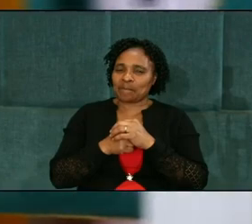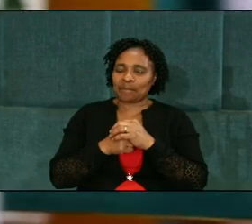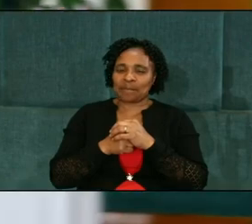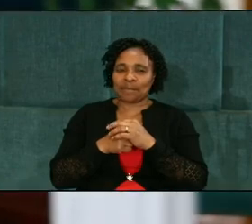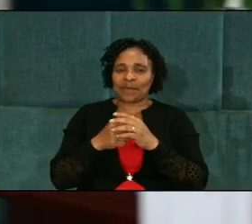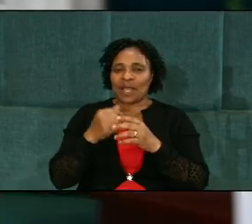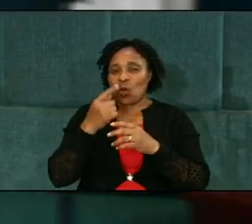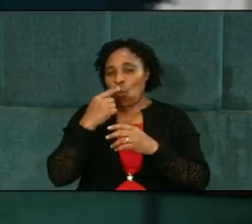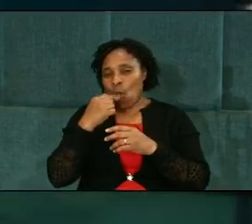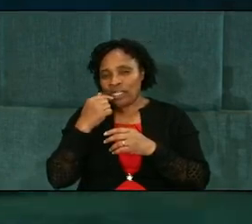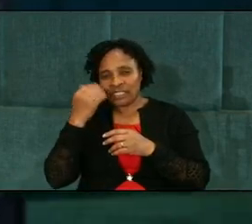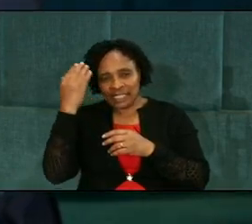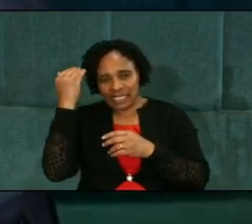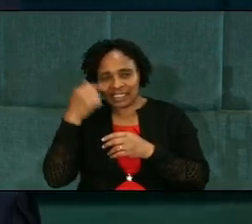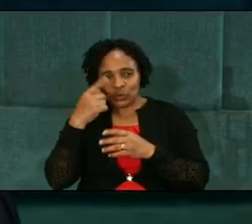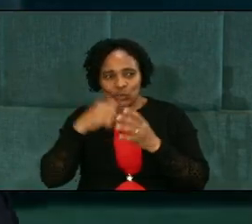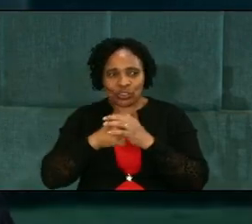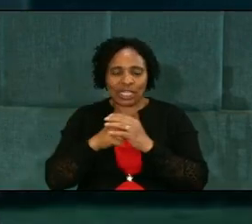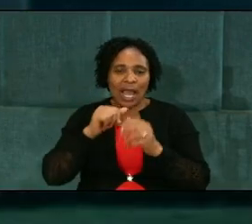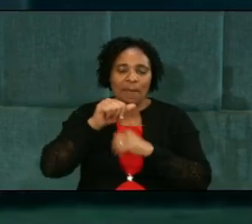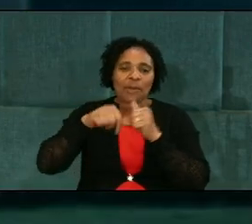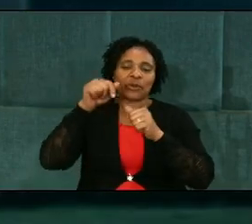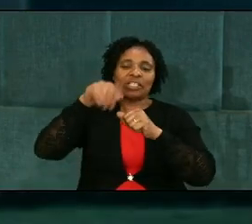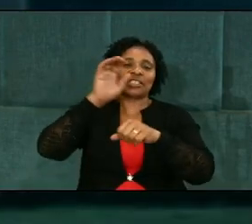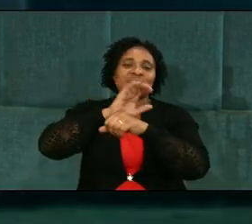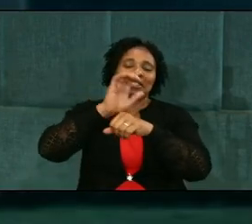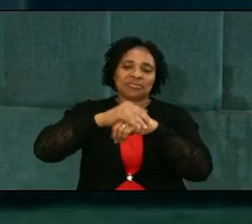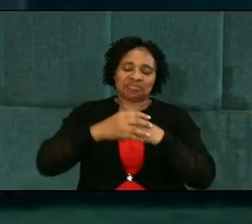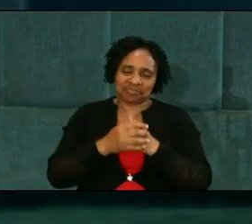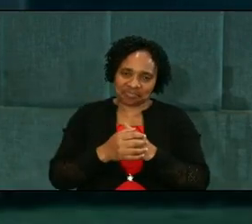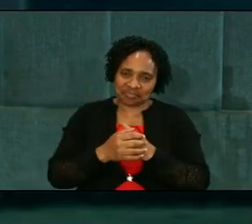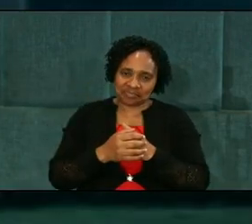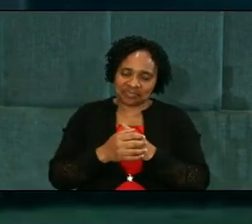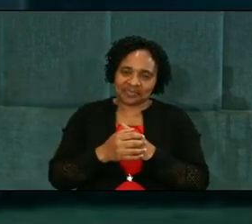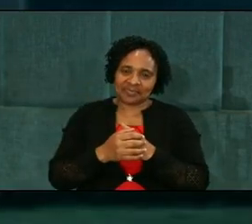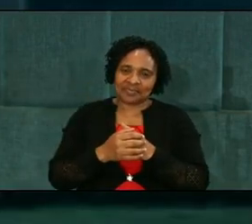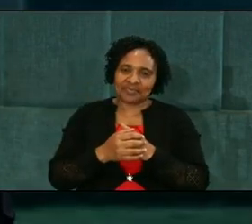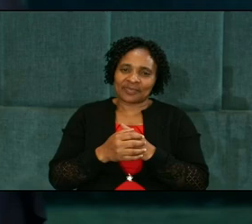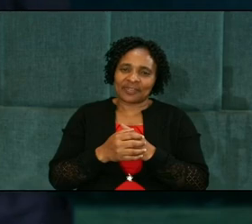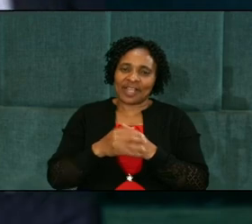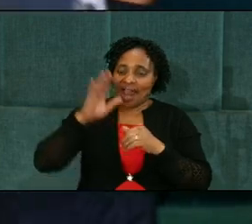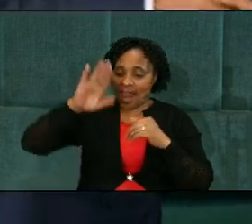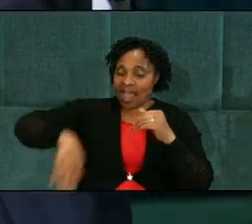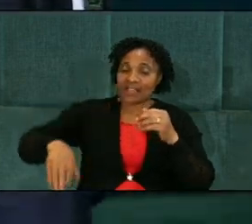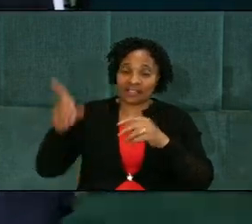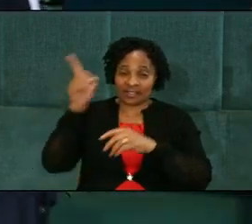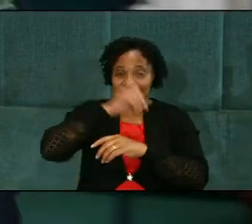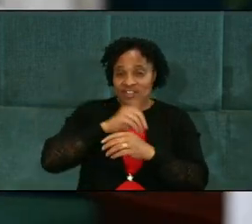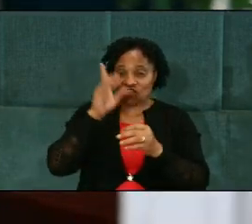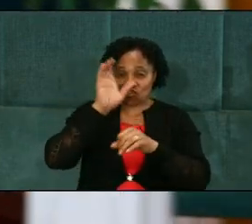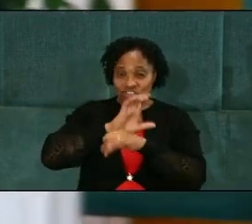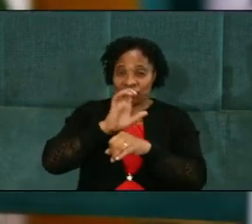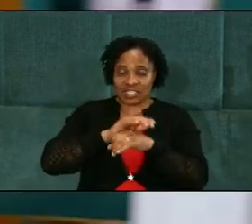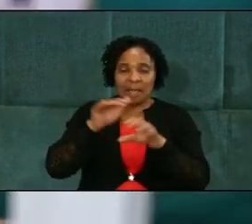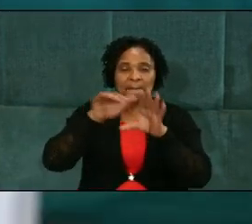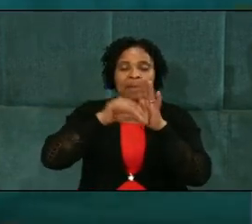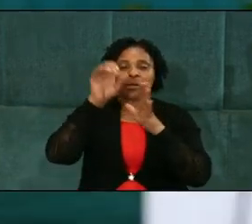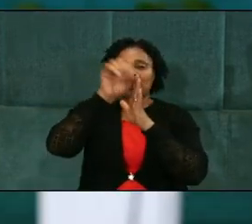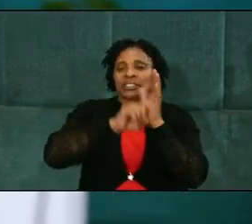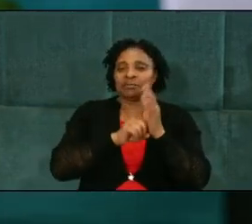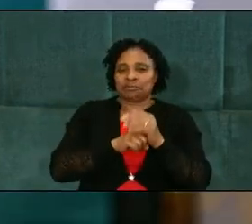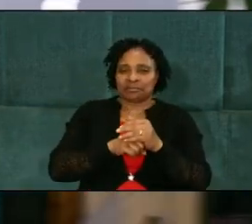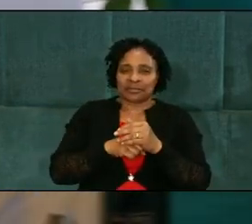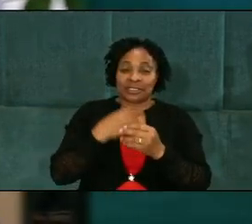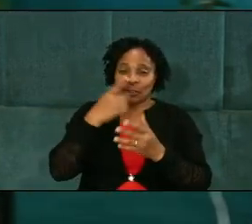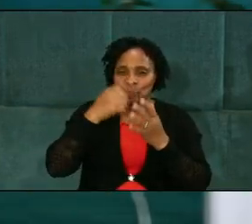Here's what Ellen White has to say about this church, this last day church for which you and I have membership in. Here's